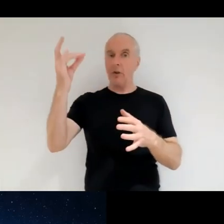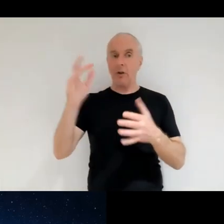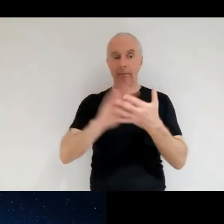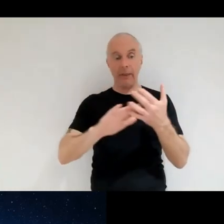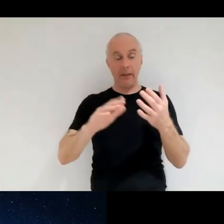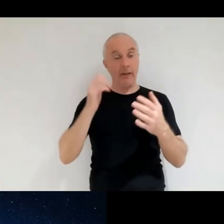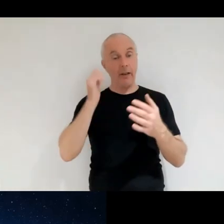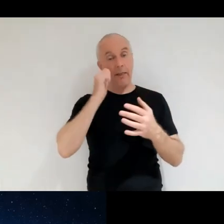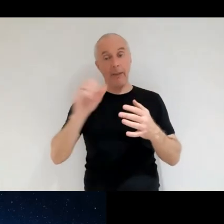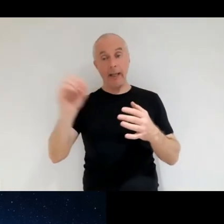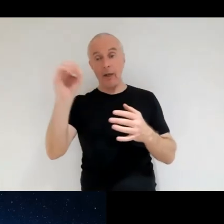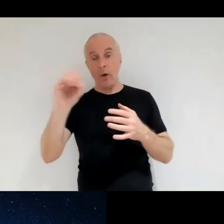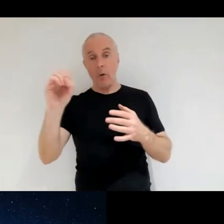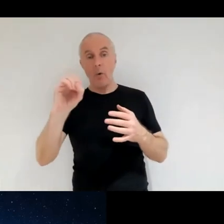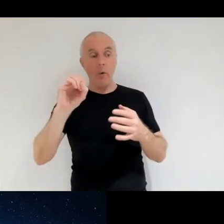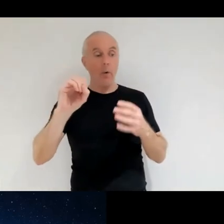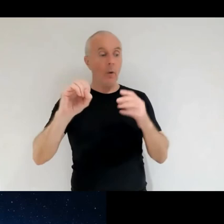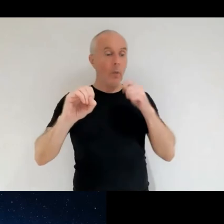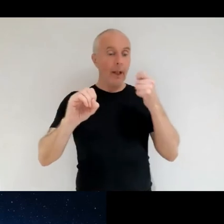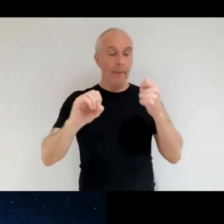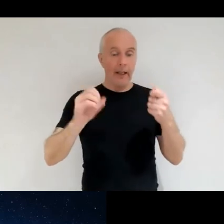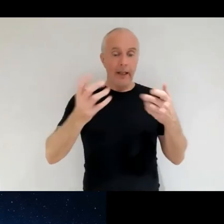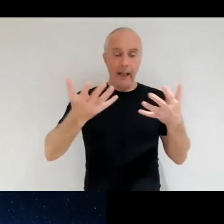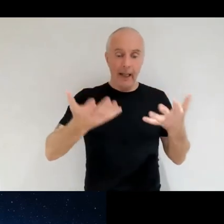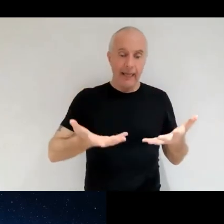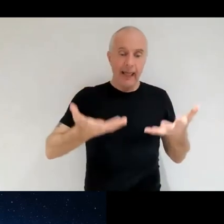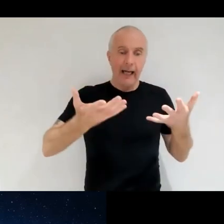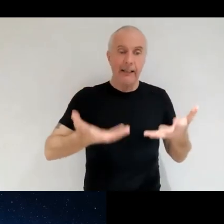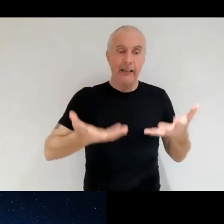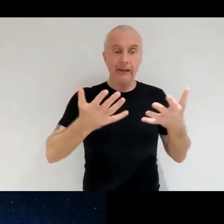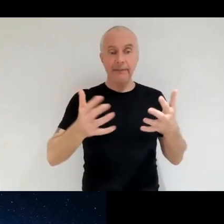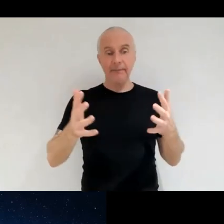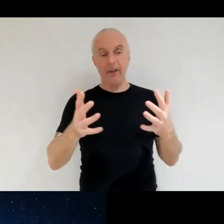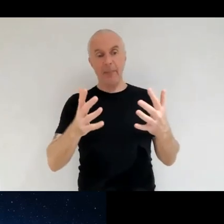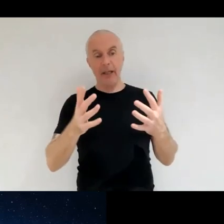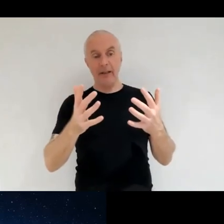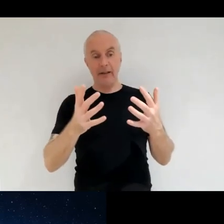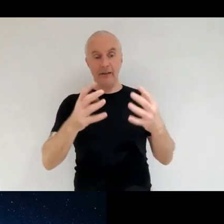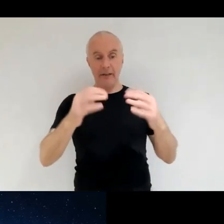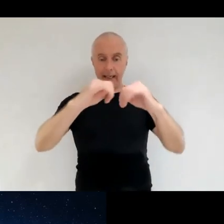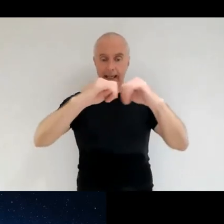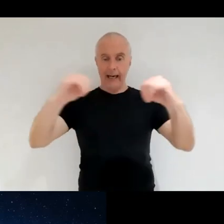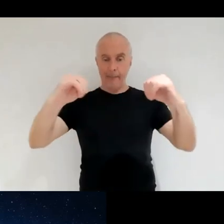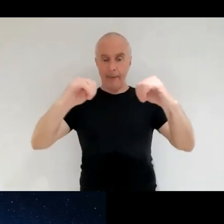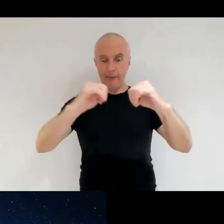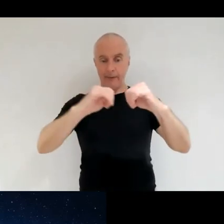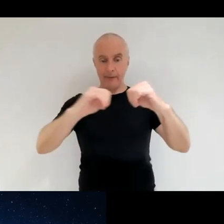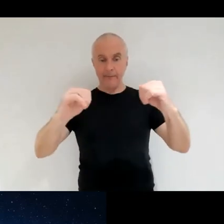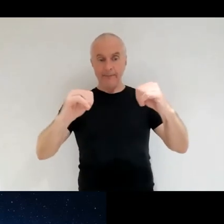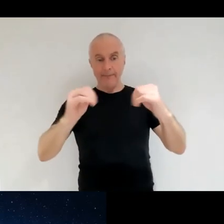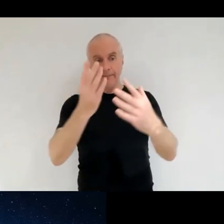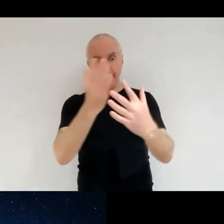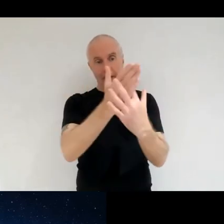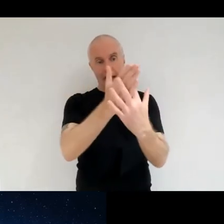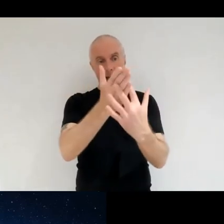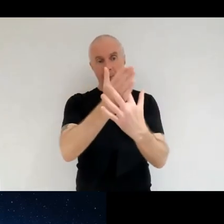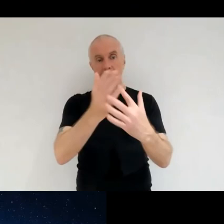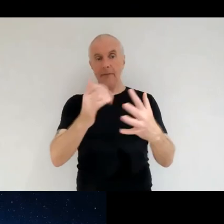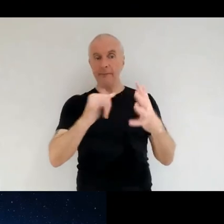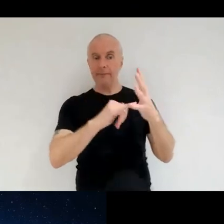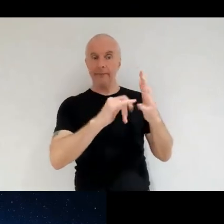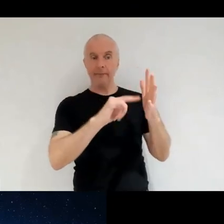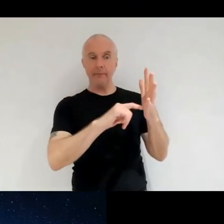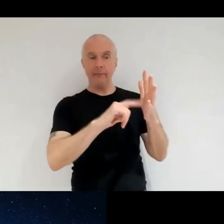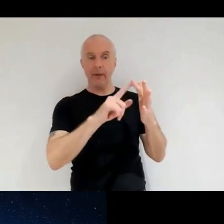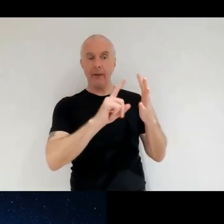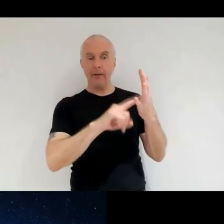will be lighter. And you know, there is this gap. So it's really difficult to populate that with a standard stellar process. You can go